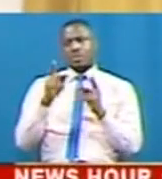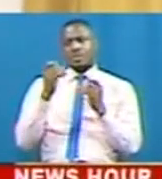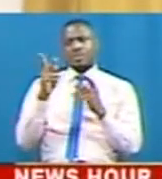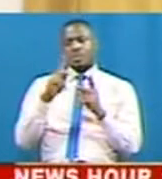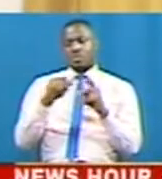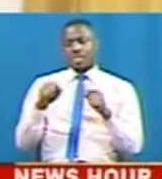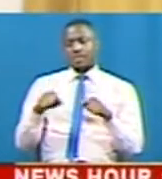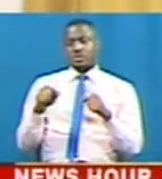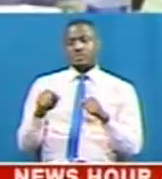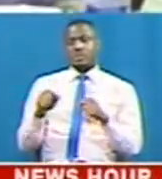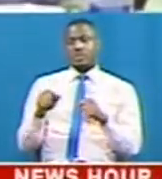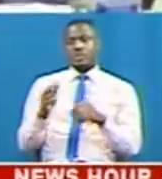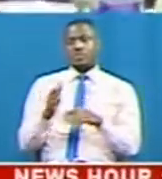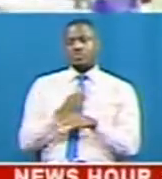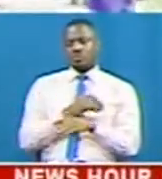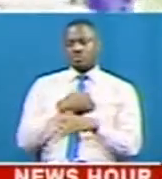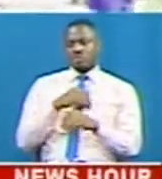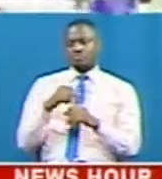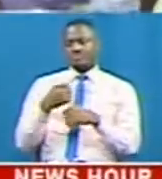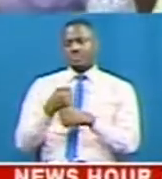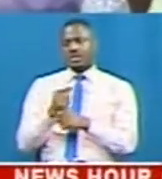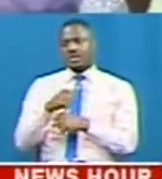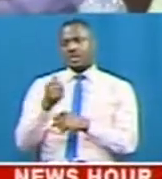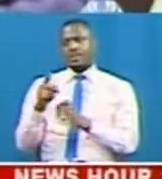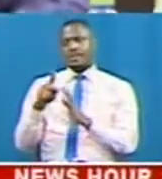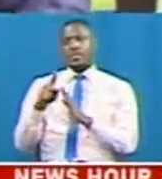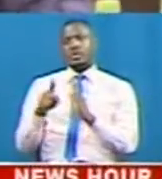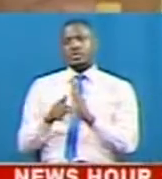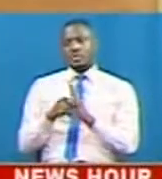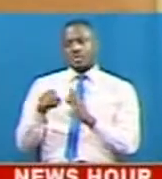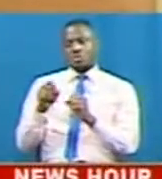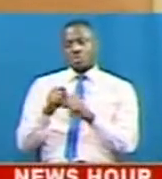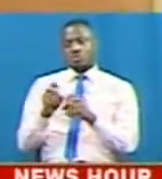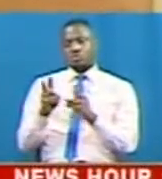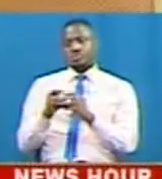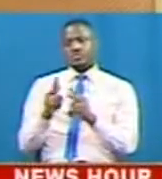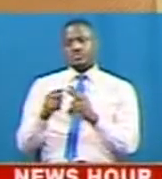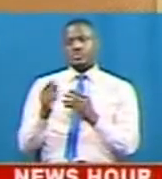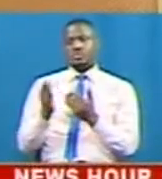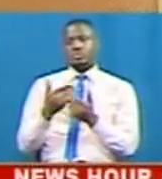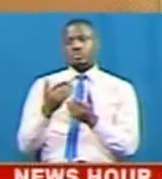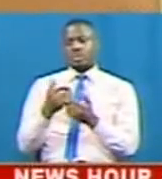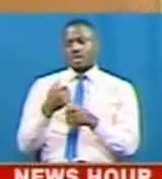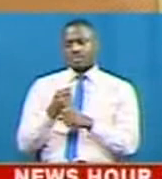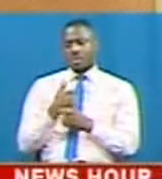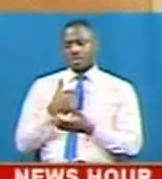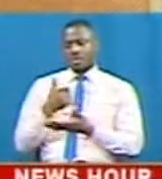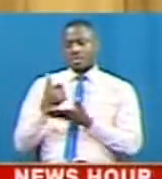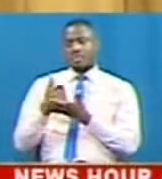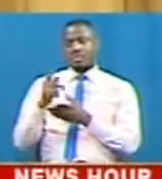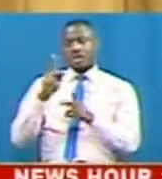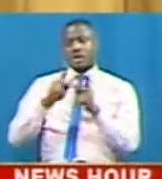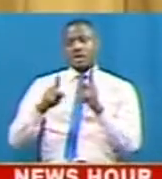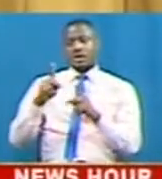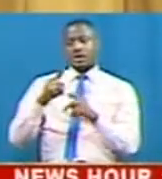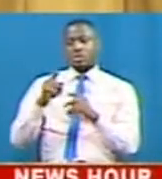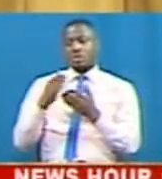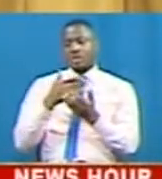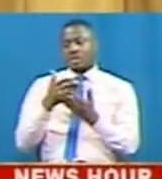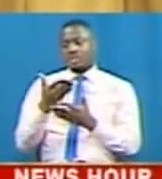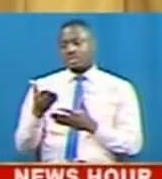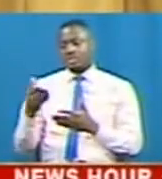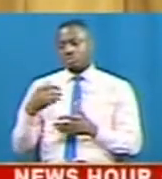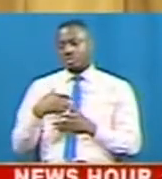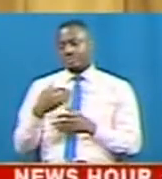people as possible through a portal. The objective of this workshop is very simple. It is to ascertain whether the features